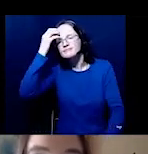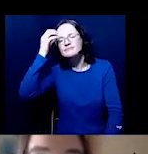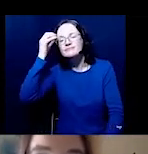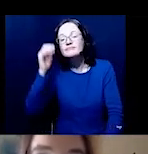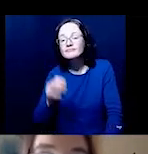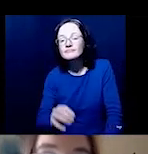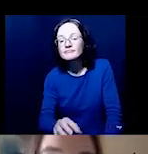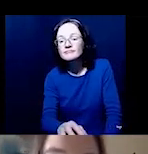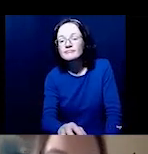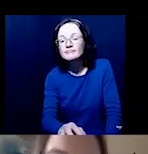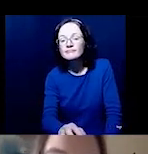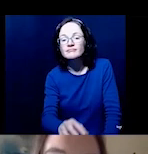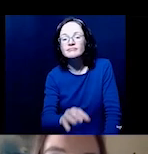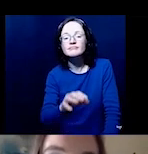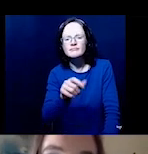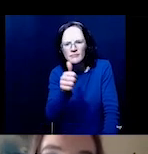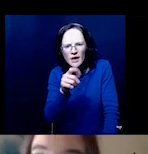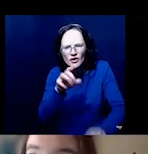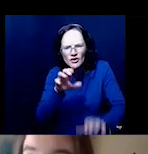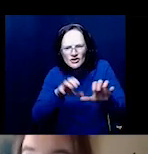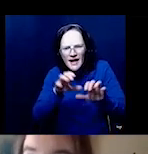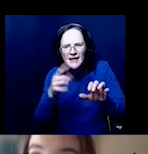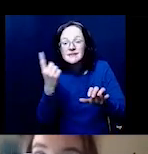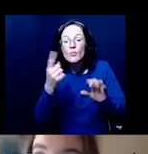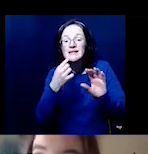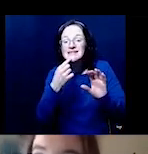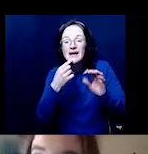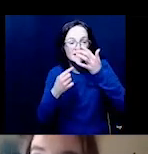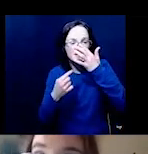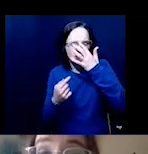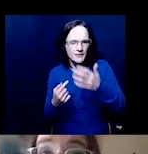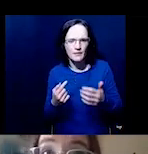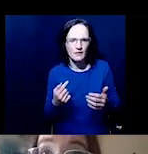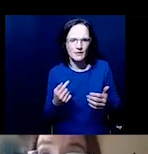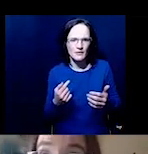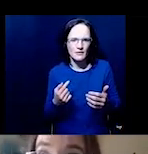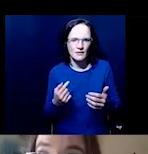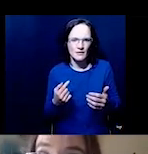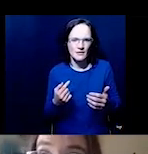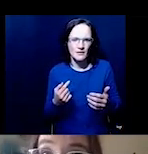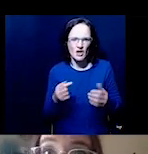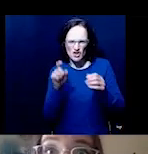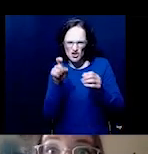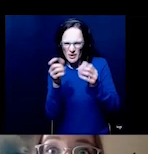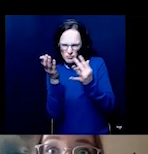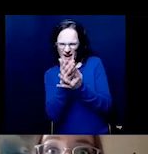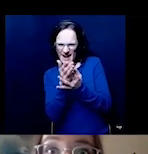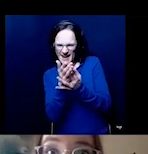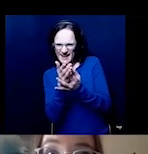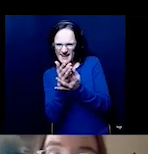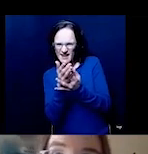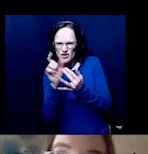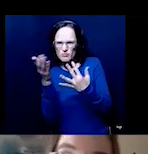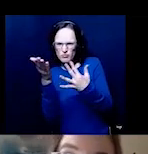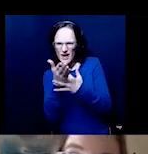So yeah, okay. So somebody's saying I should like, I should give a break soon.